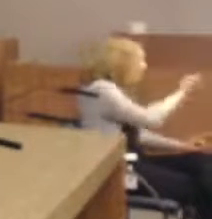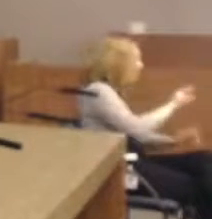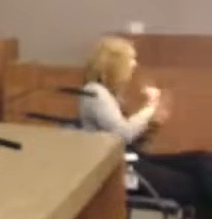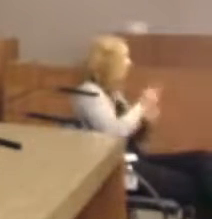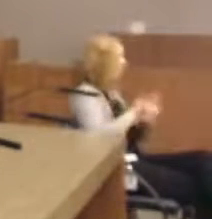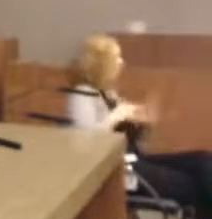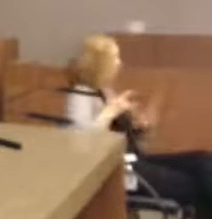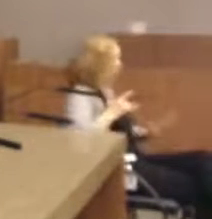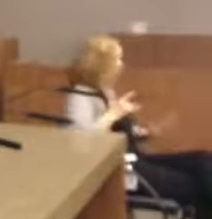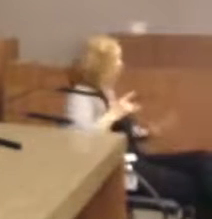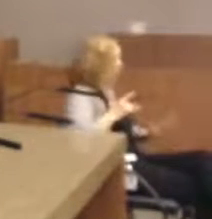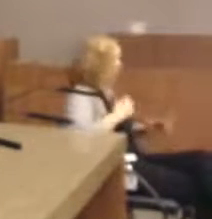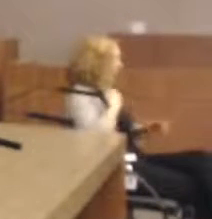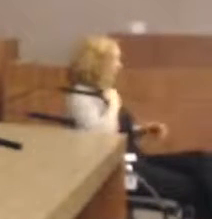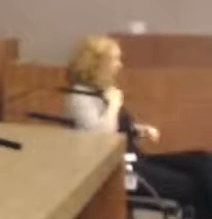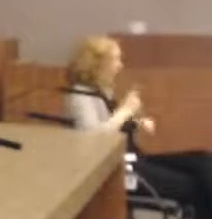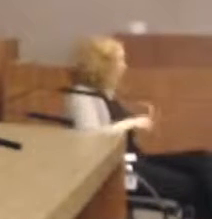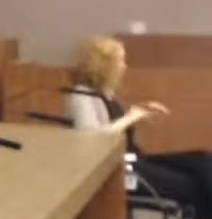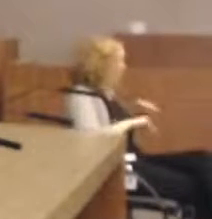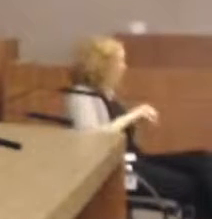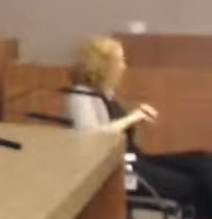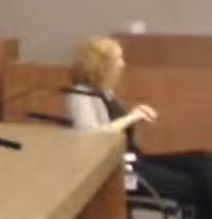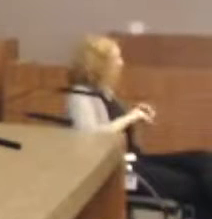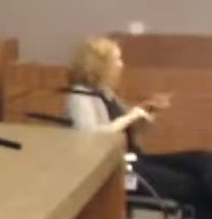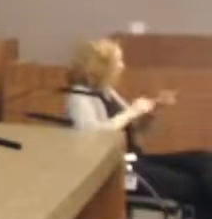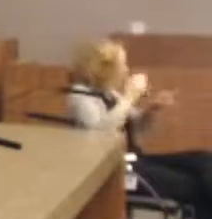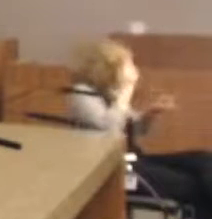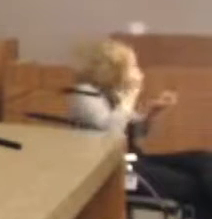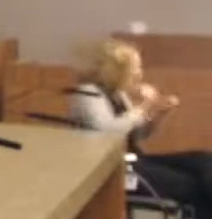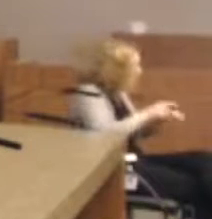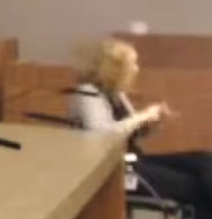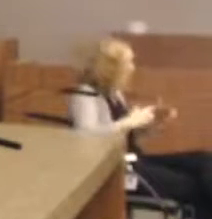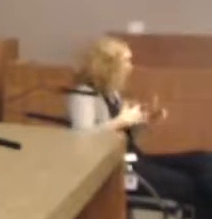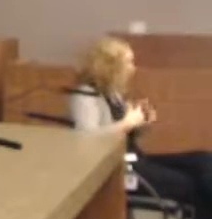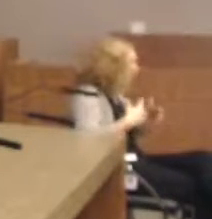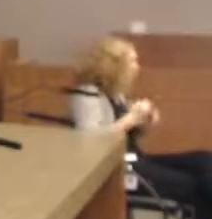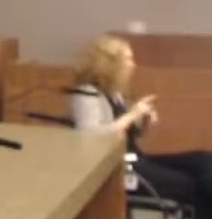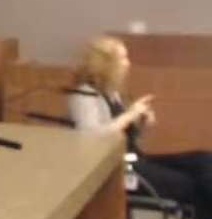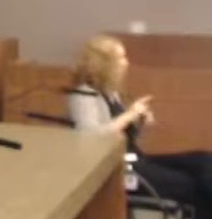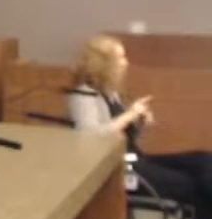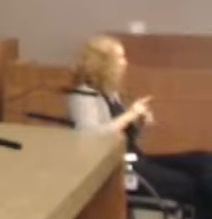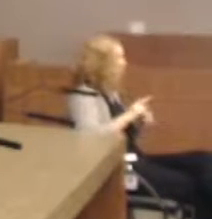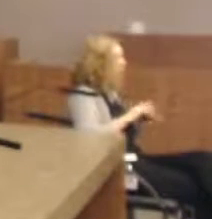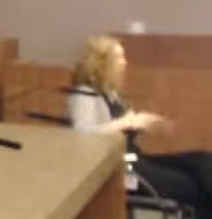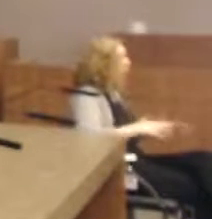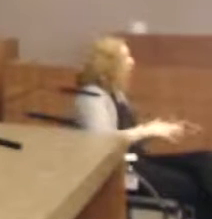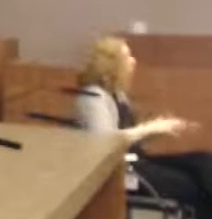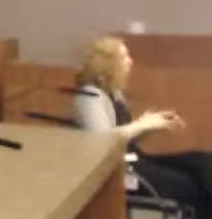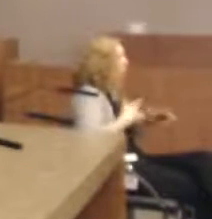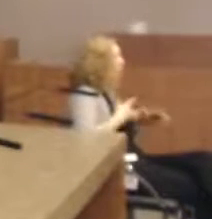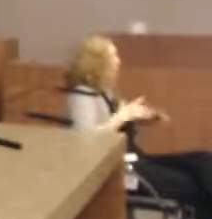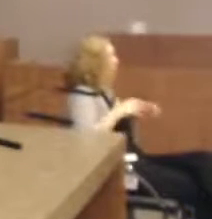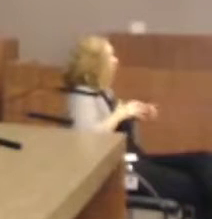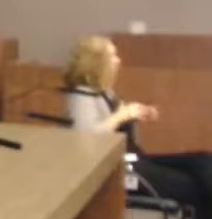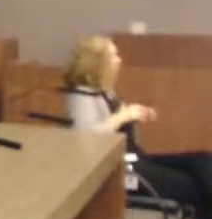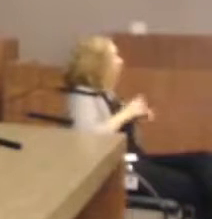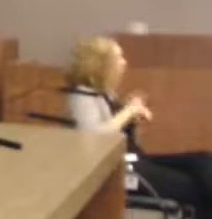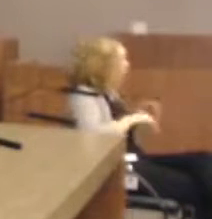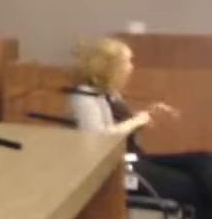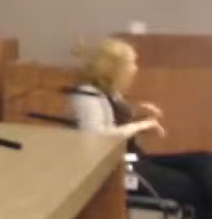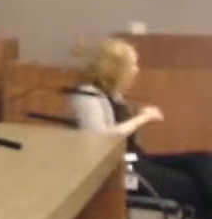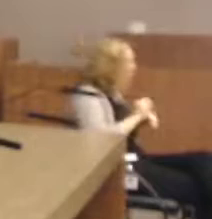feel like you can't move. You know that you could, but you're so afraid or you're so fearful that you feel like you can't move. So